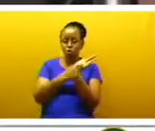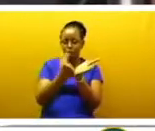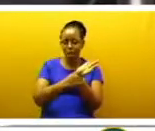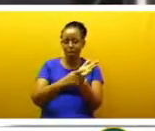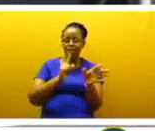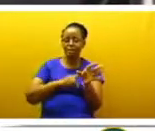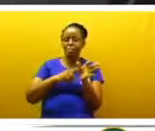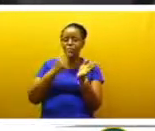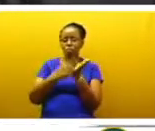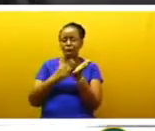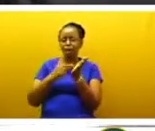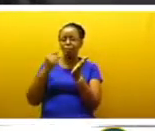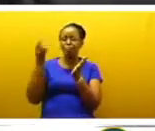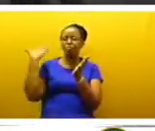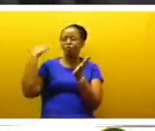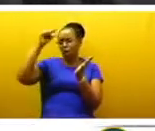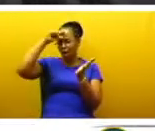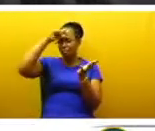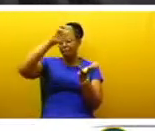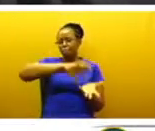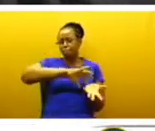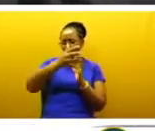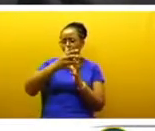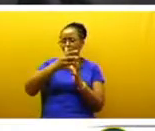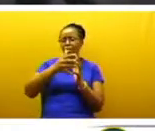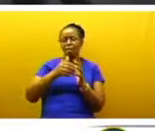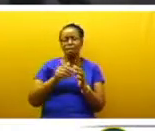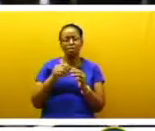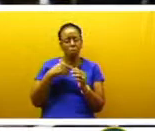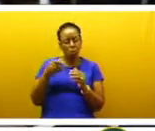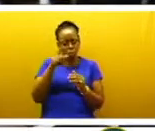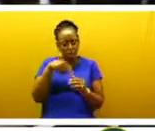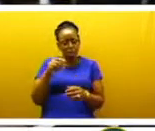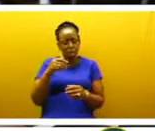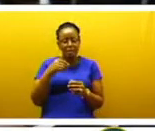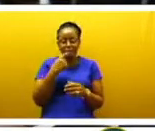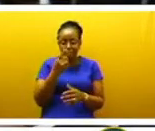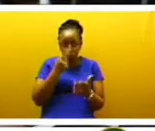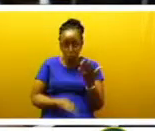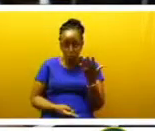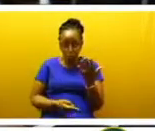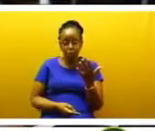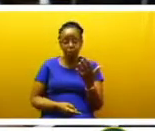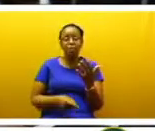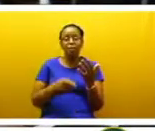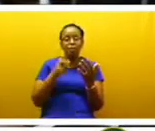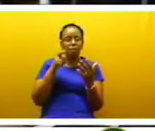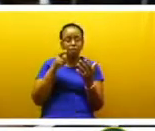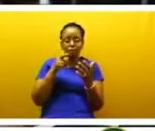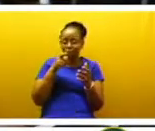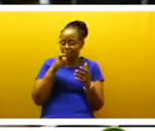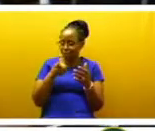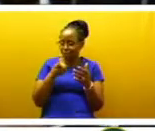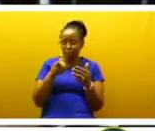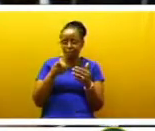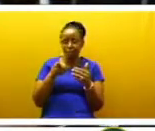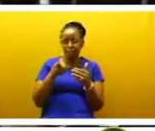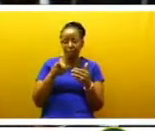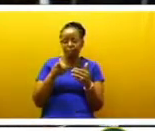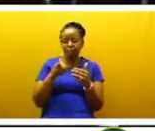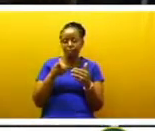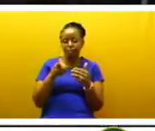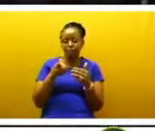thing. And we say, this is the prophecy